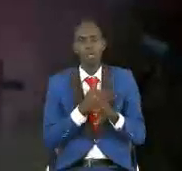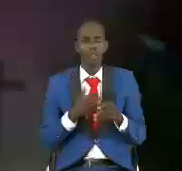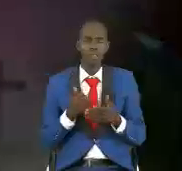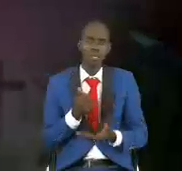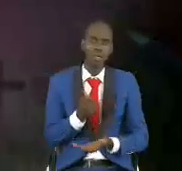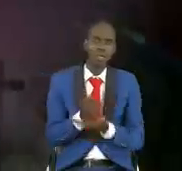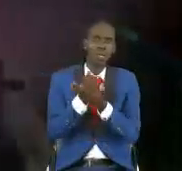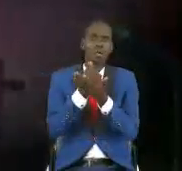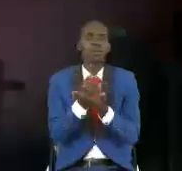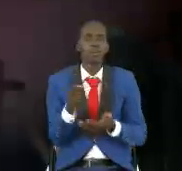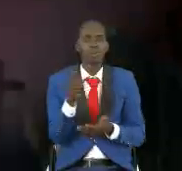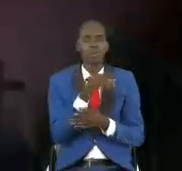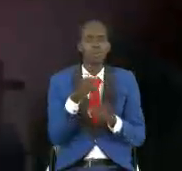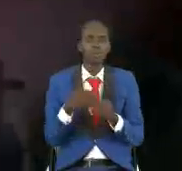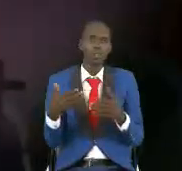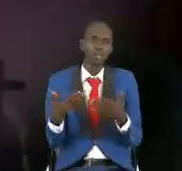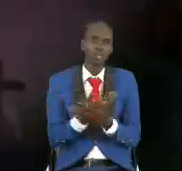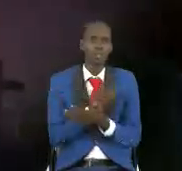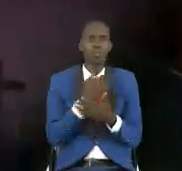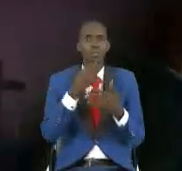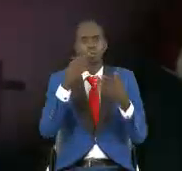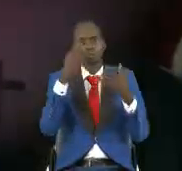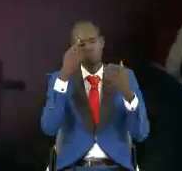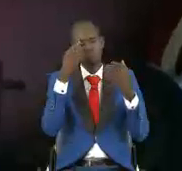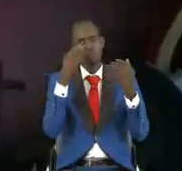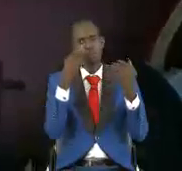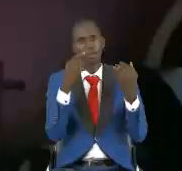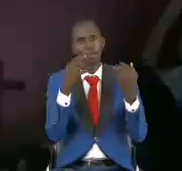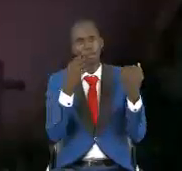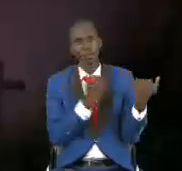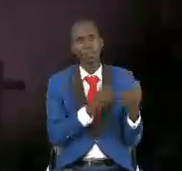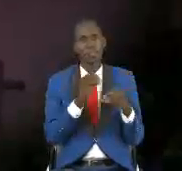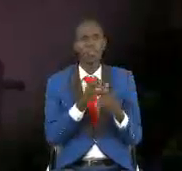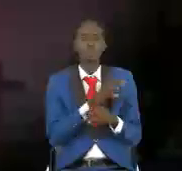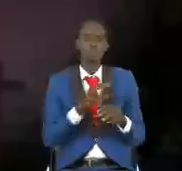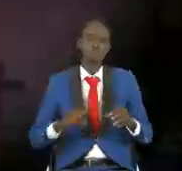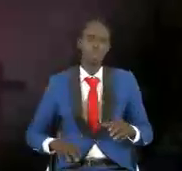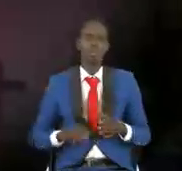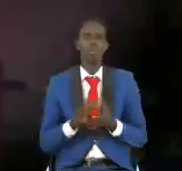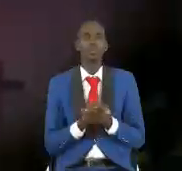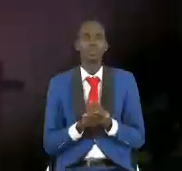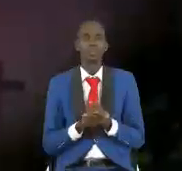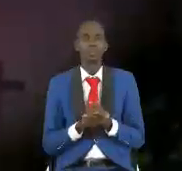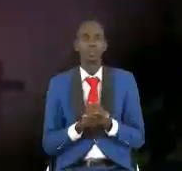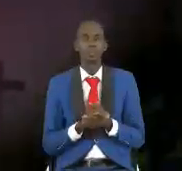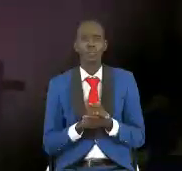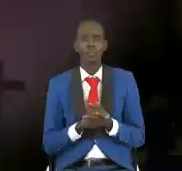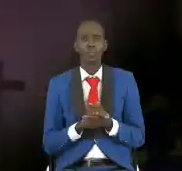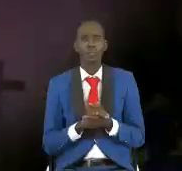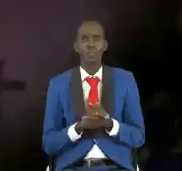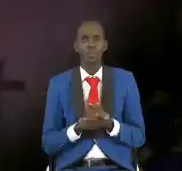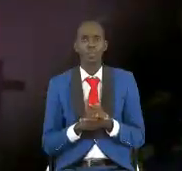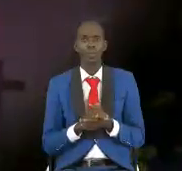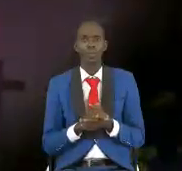in Christ. Can you please reach out? If you have not been attended to,